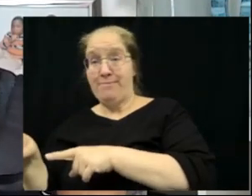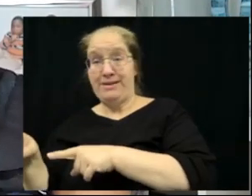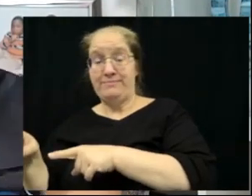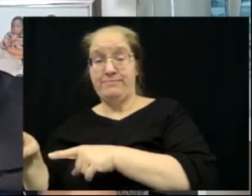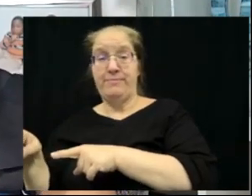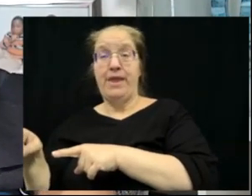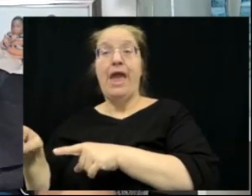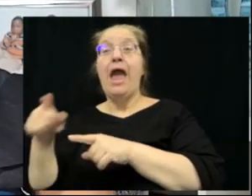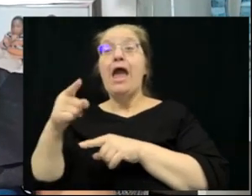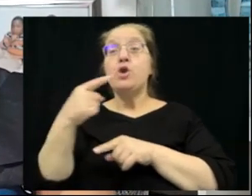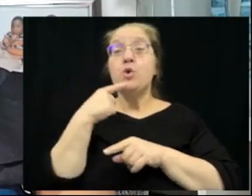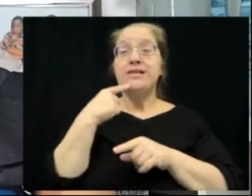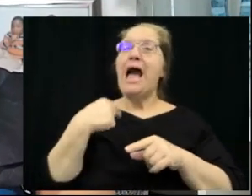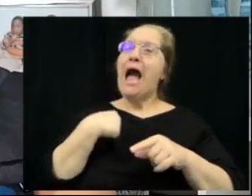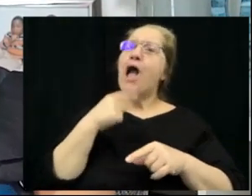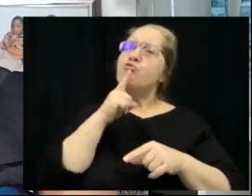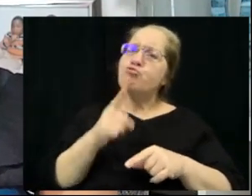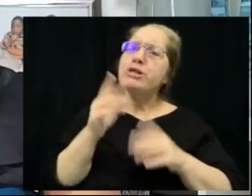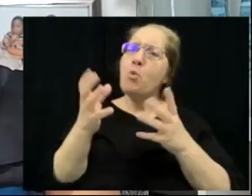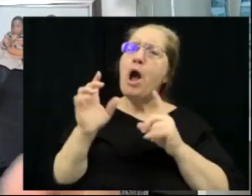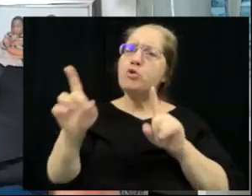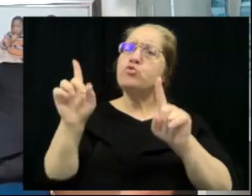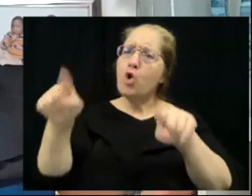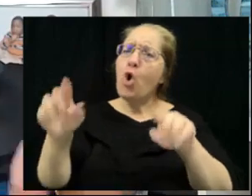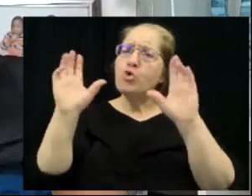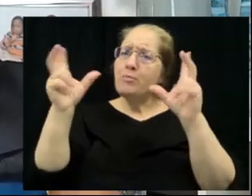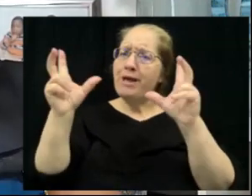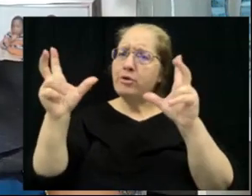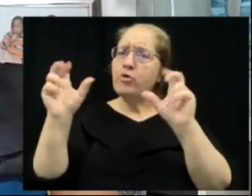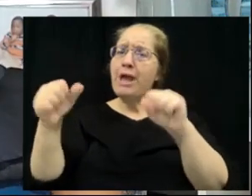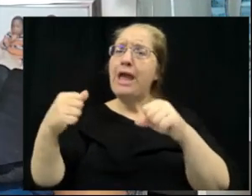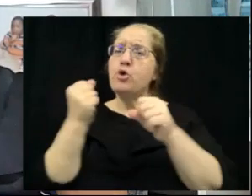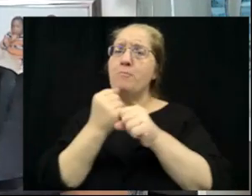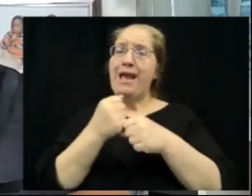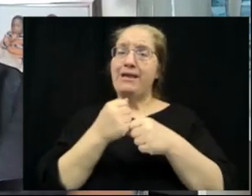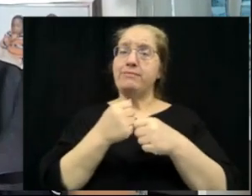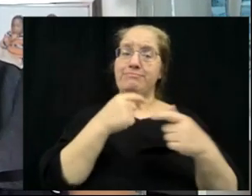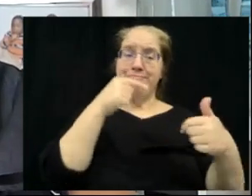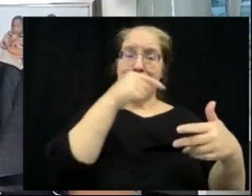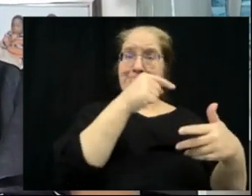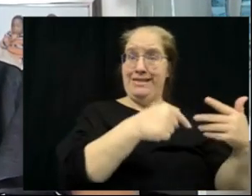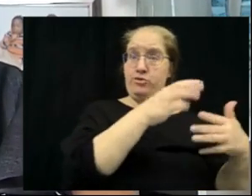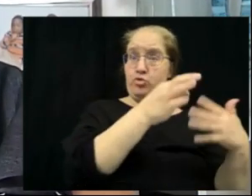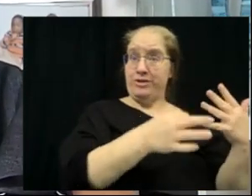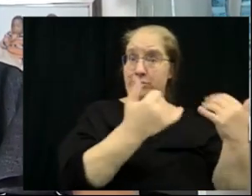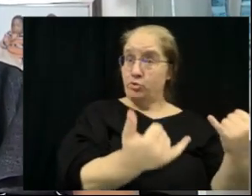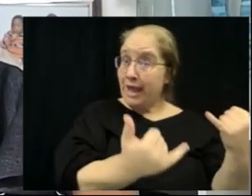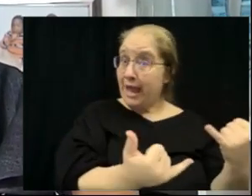to go to basketball. So can you make this choice today? It